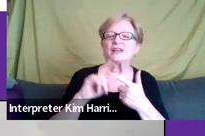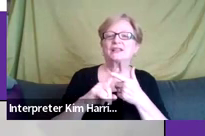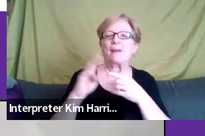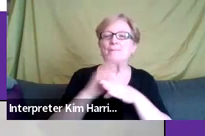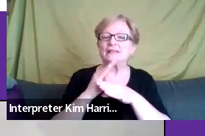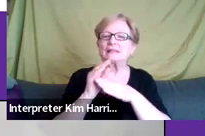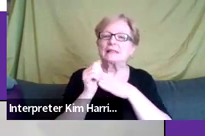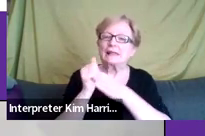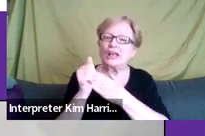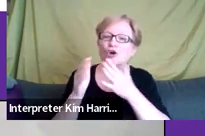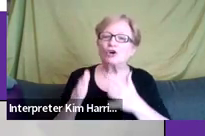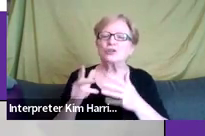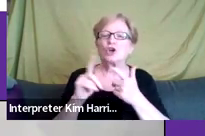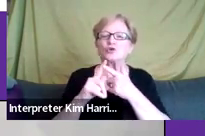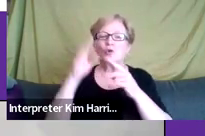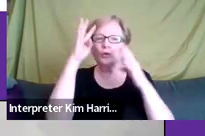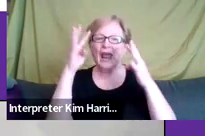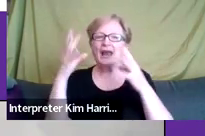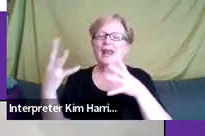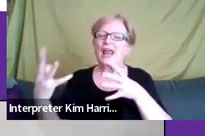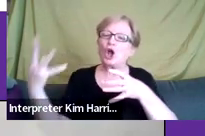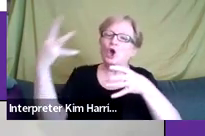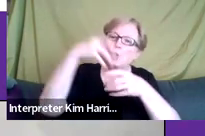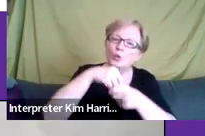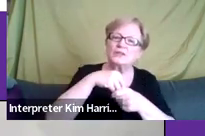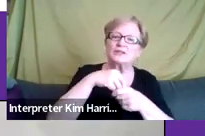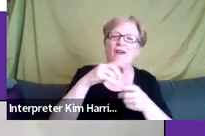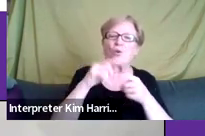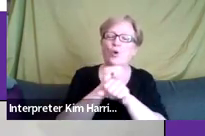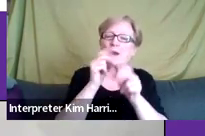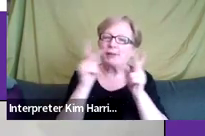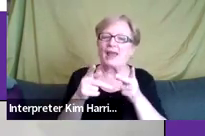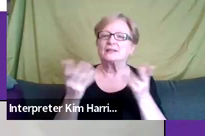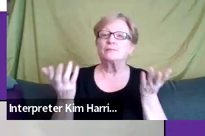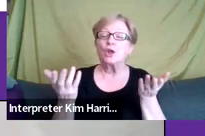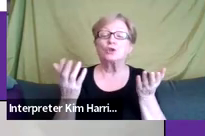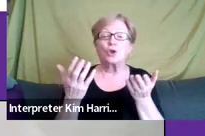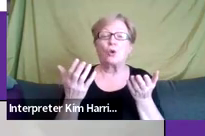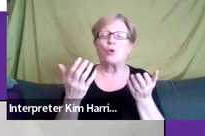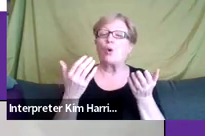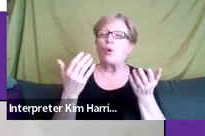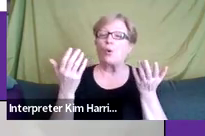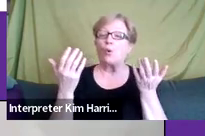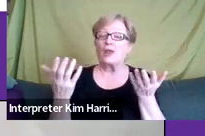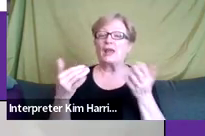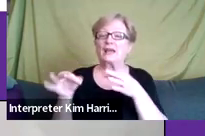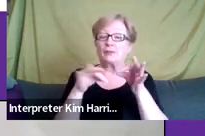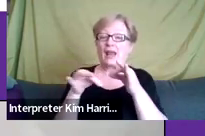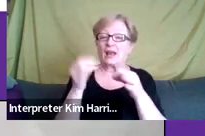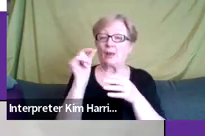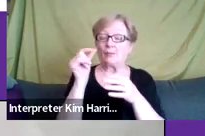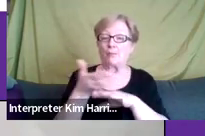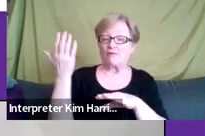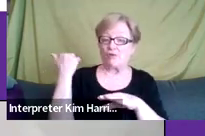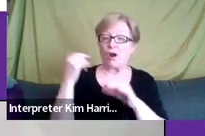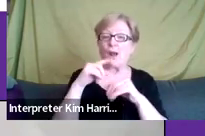create an inclusive a workplace. And so, you know, we talked about a little bit earlier of what,